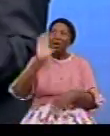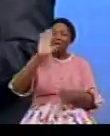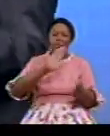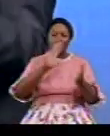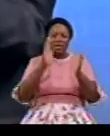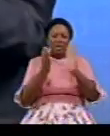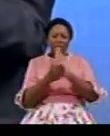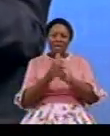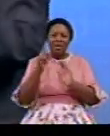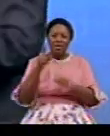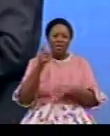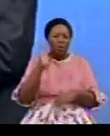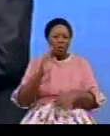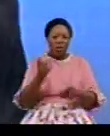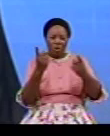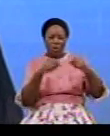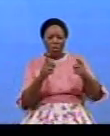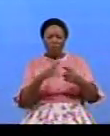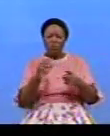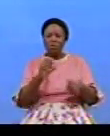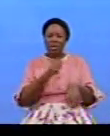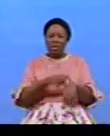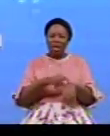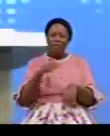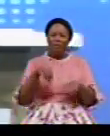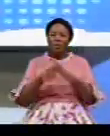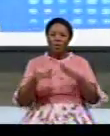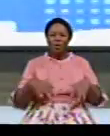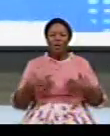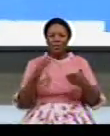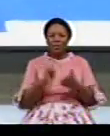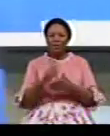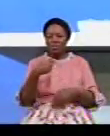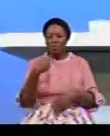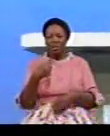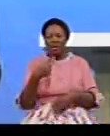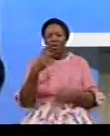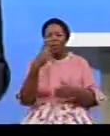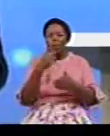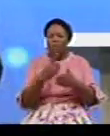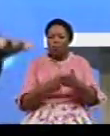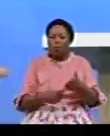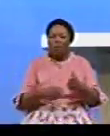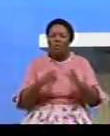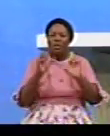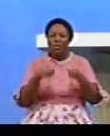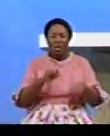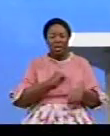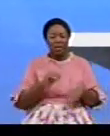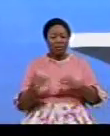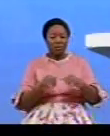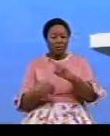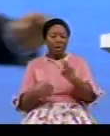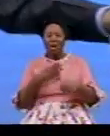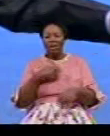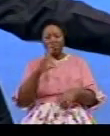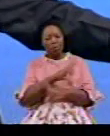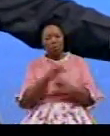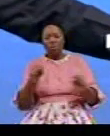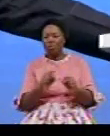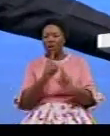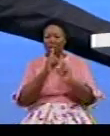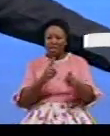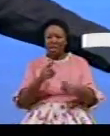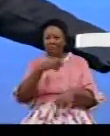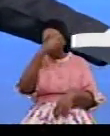the mouth of the Lord has spoken it. You will not refuse forgiveness. You